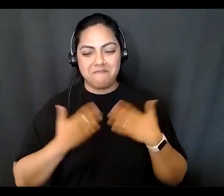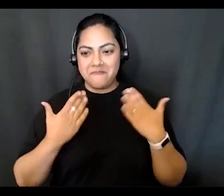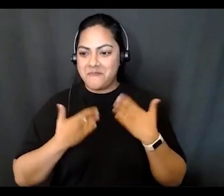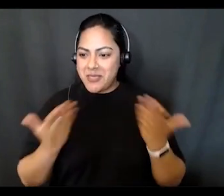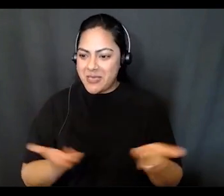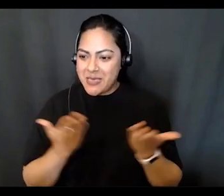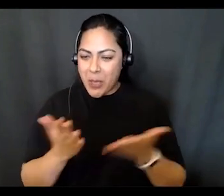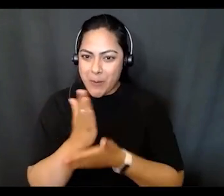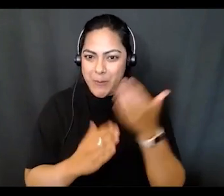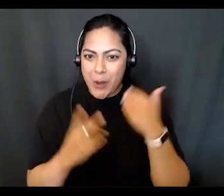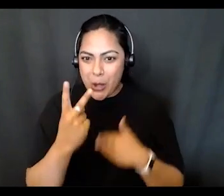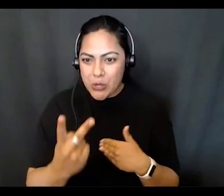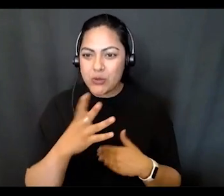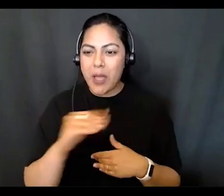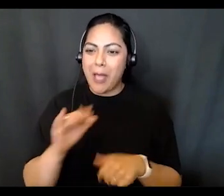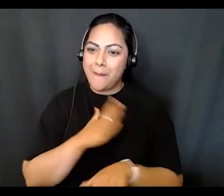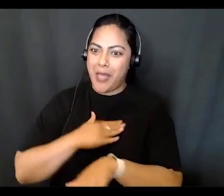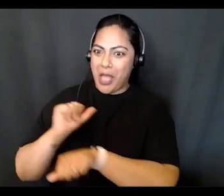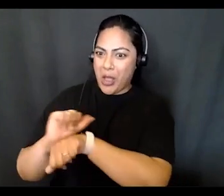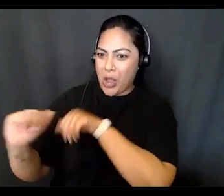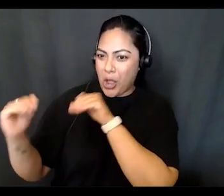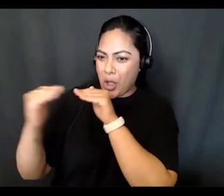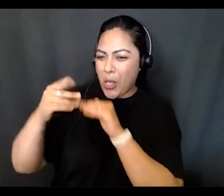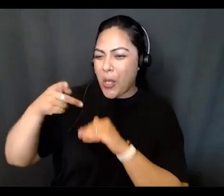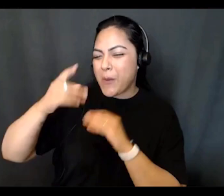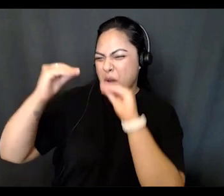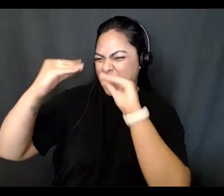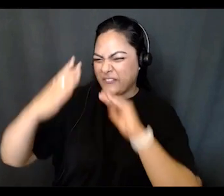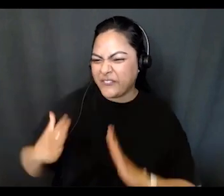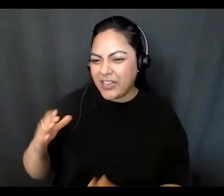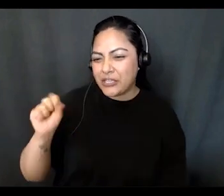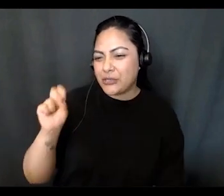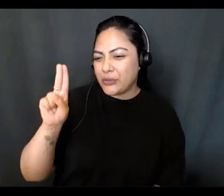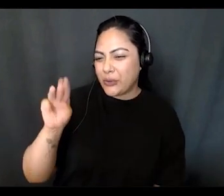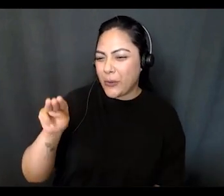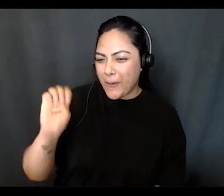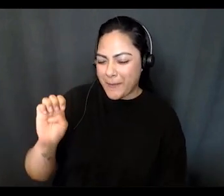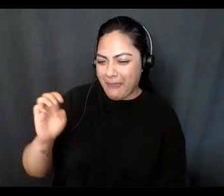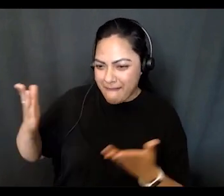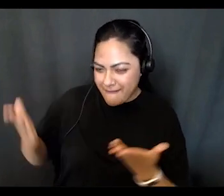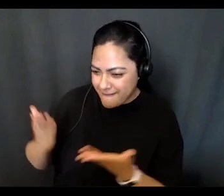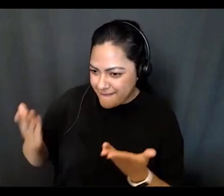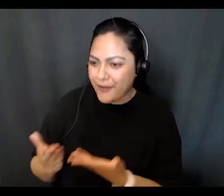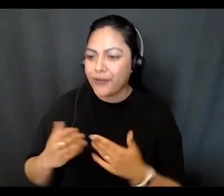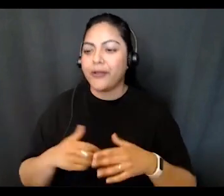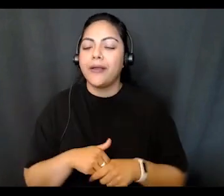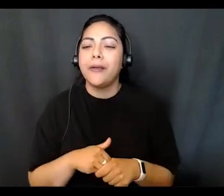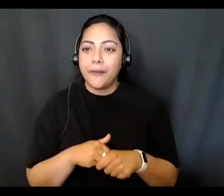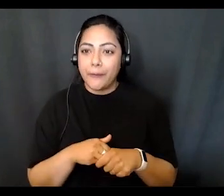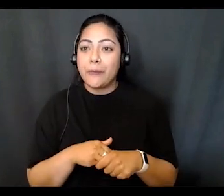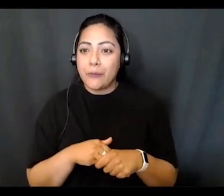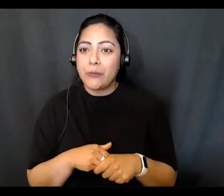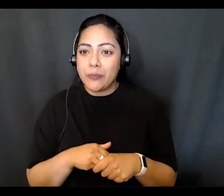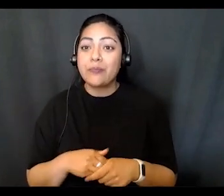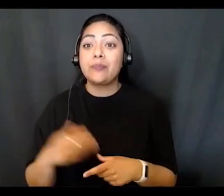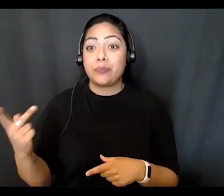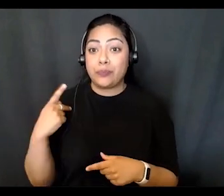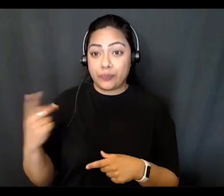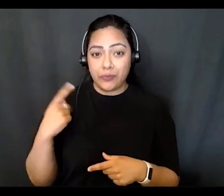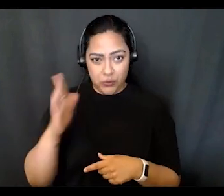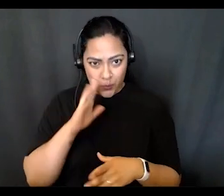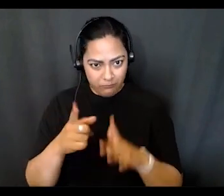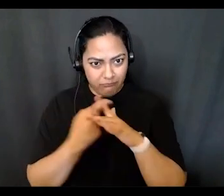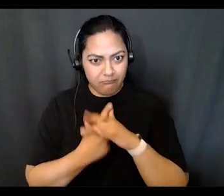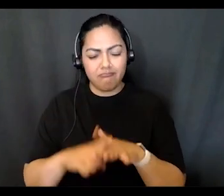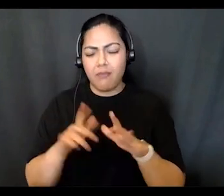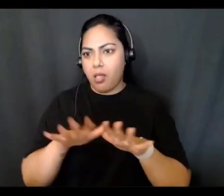joined by my colleague, Professor Sume Ndumbe-Eyoh. So we are going to get started.